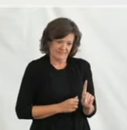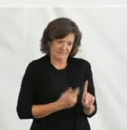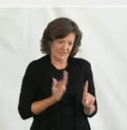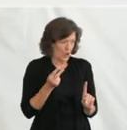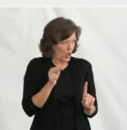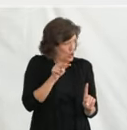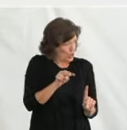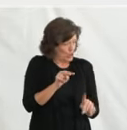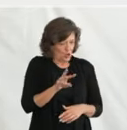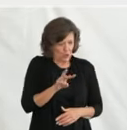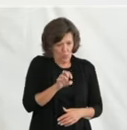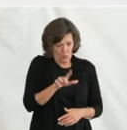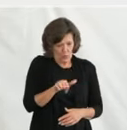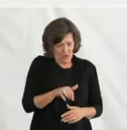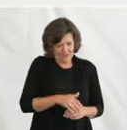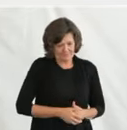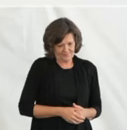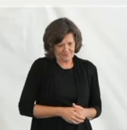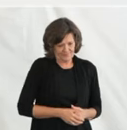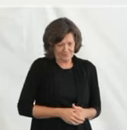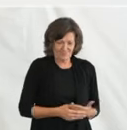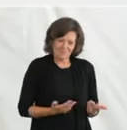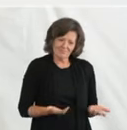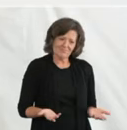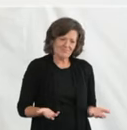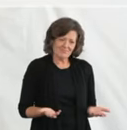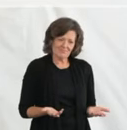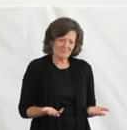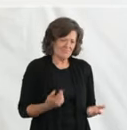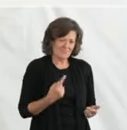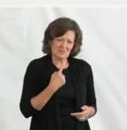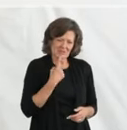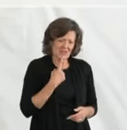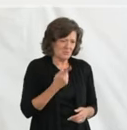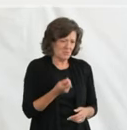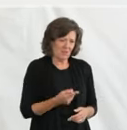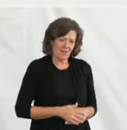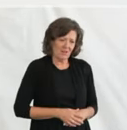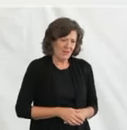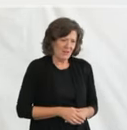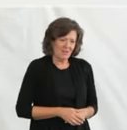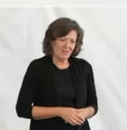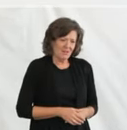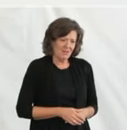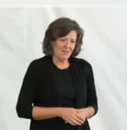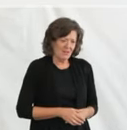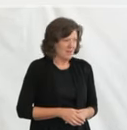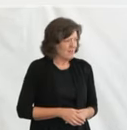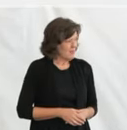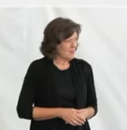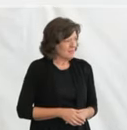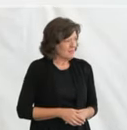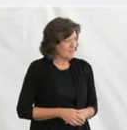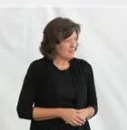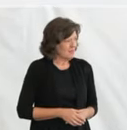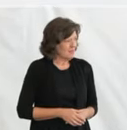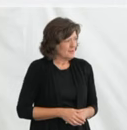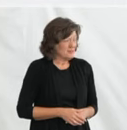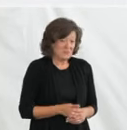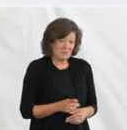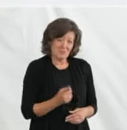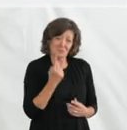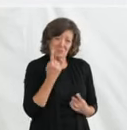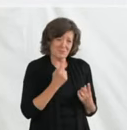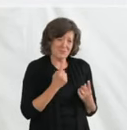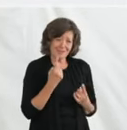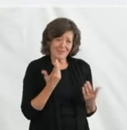desk, and she said, Wally, I am so disappointed in you. She said, don't you think that